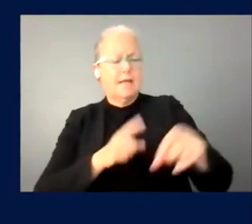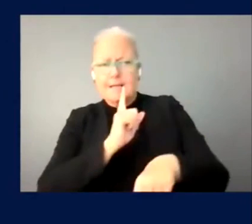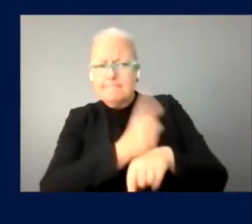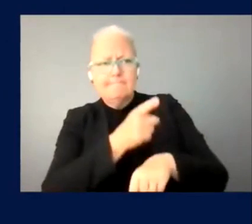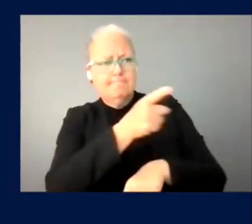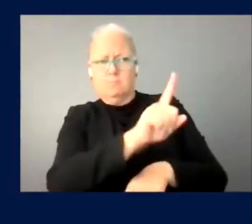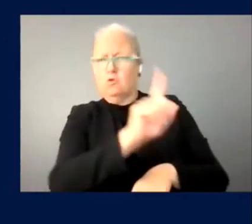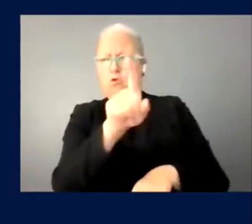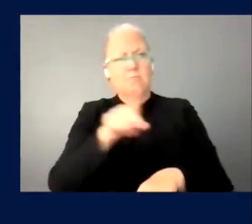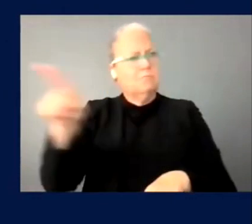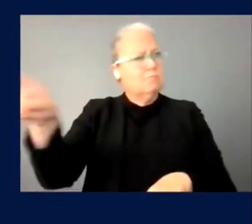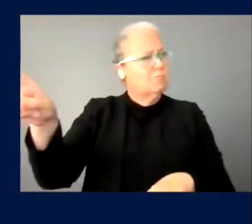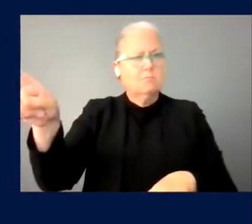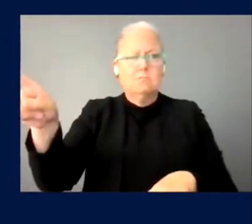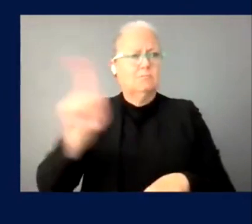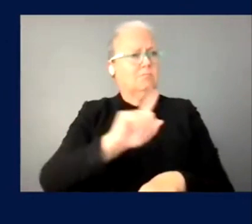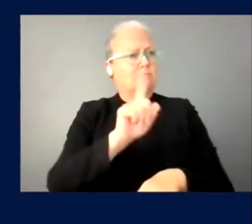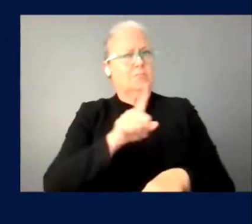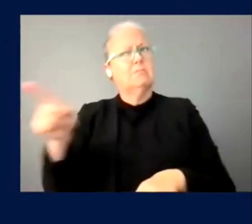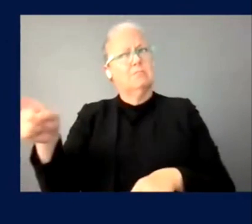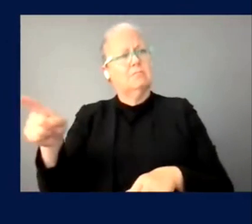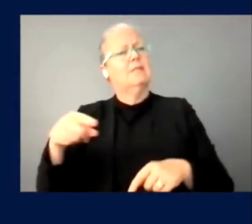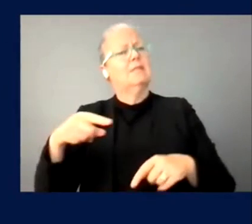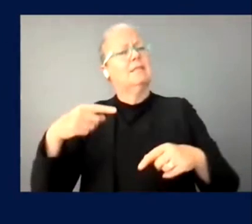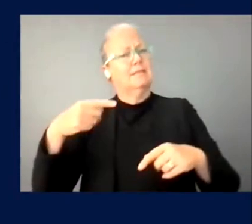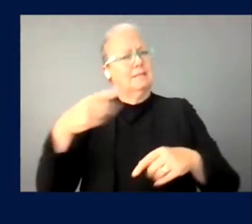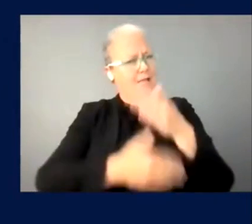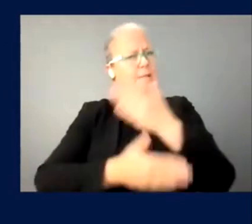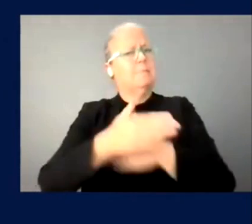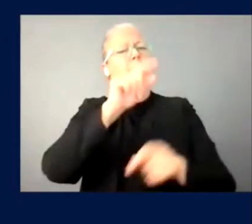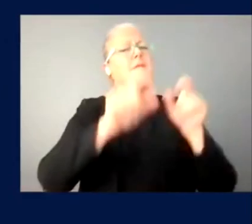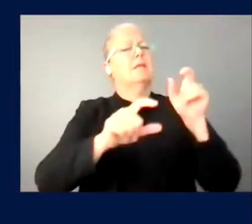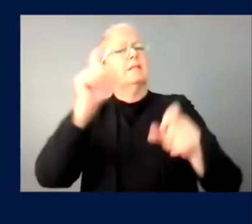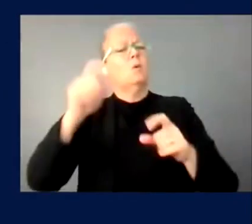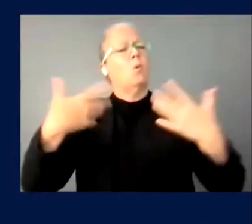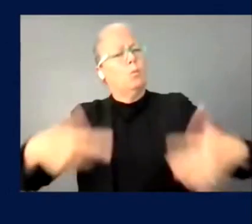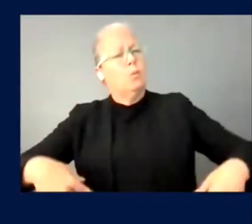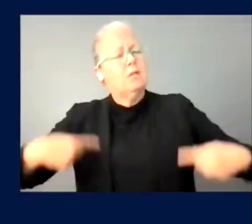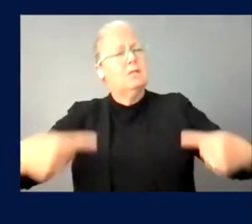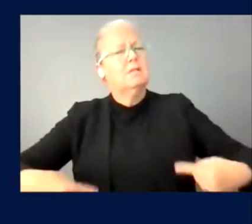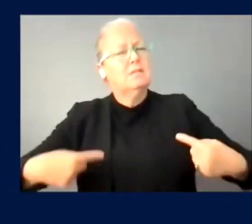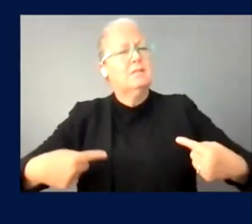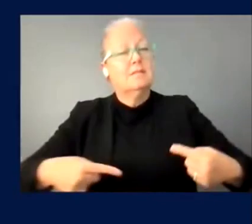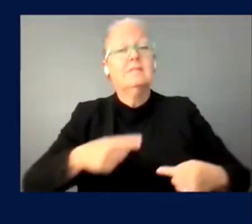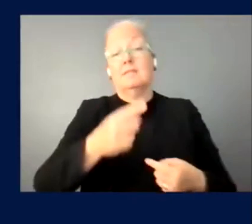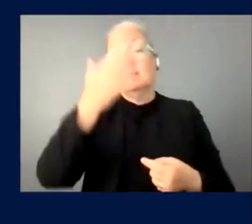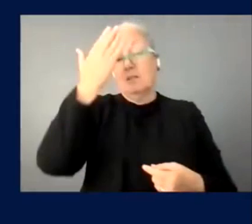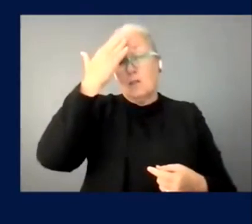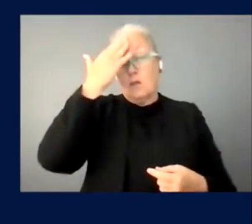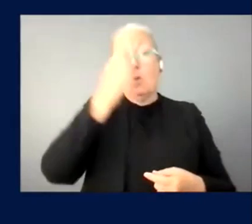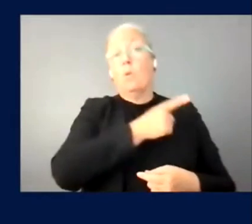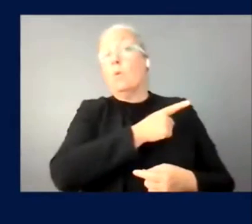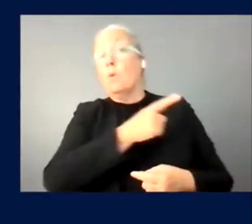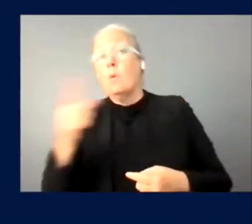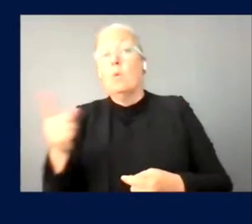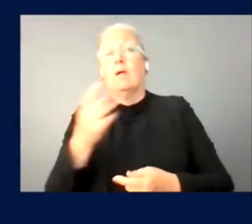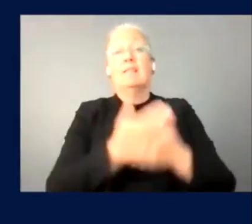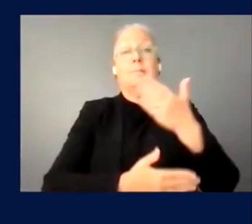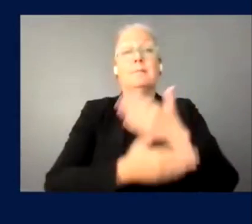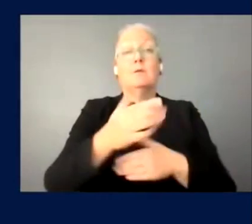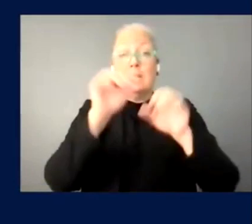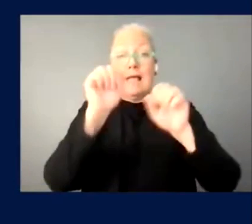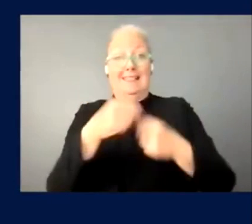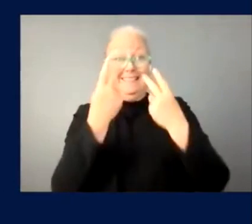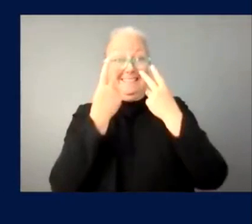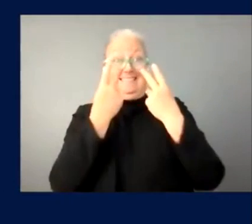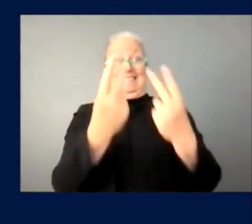this principle of not every disability is visible, or not all disabilities are visible. And kind of at the